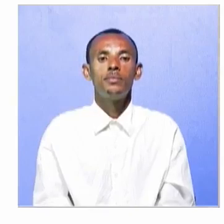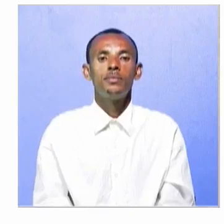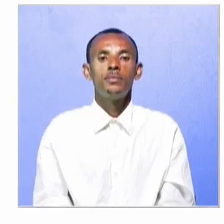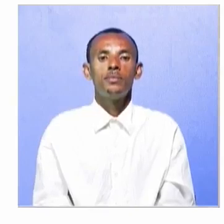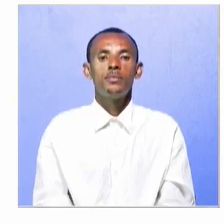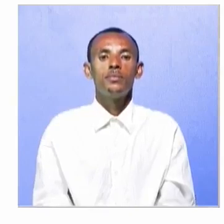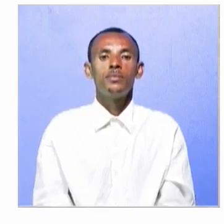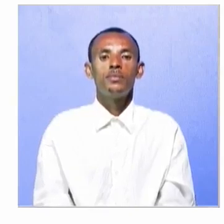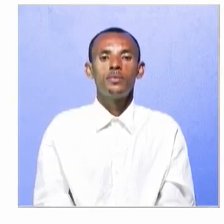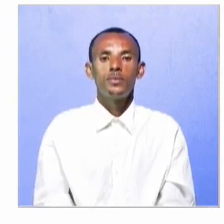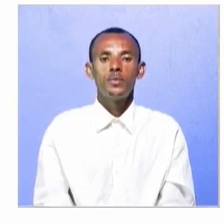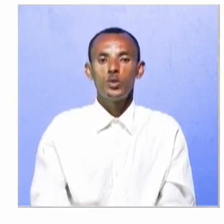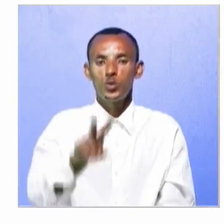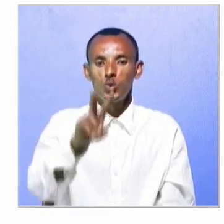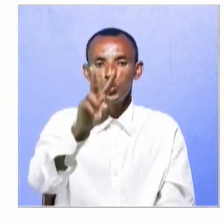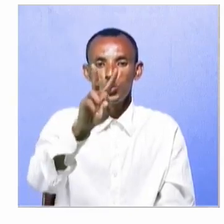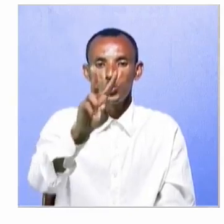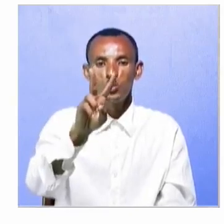two angles